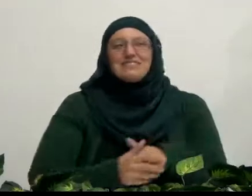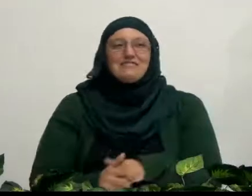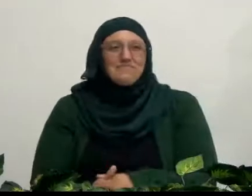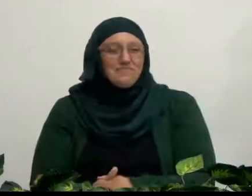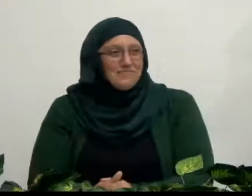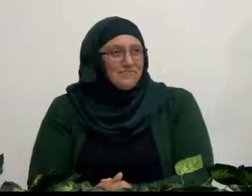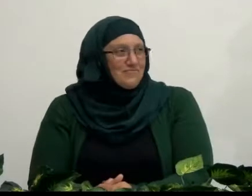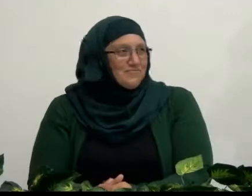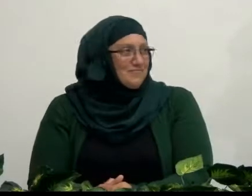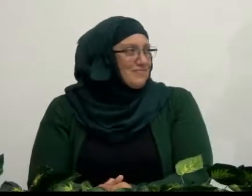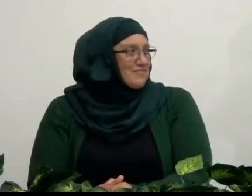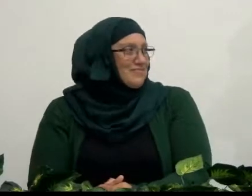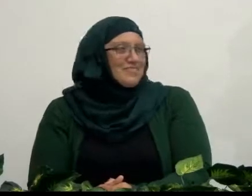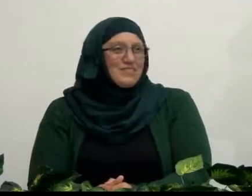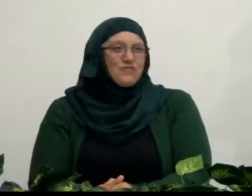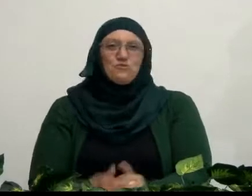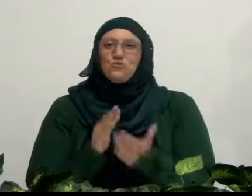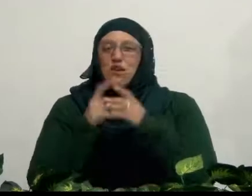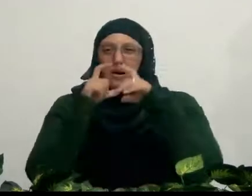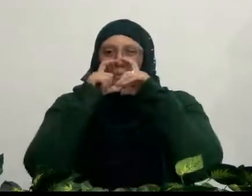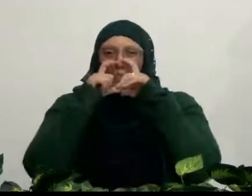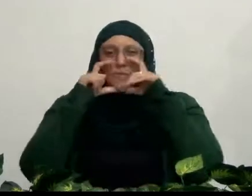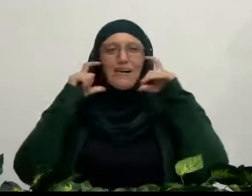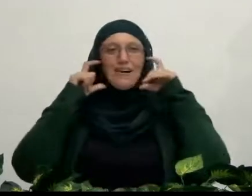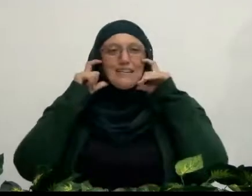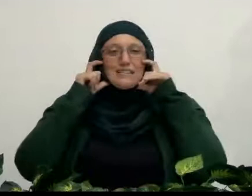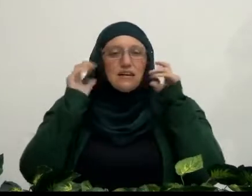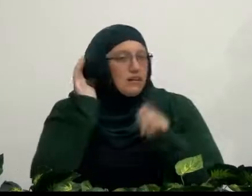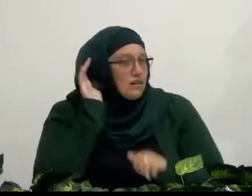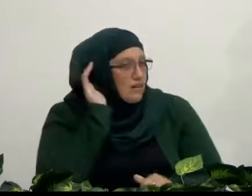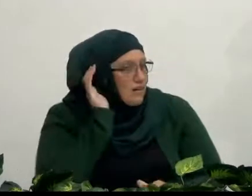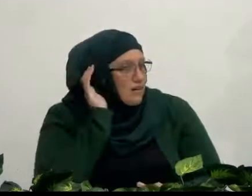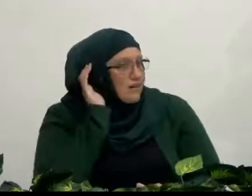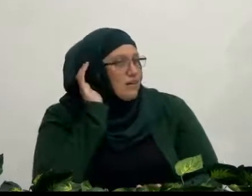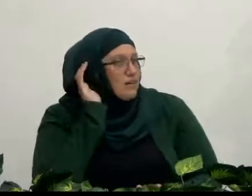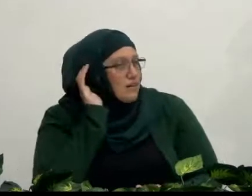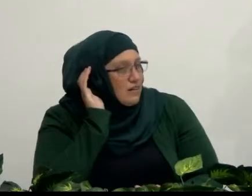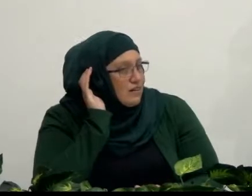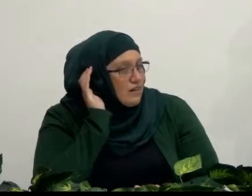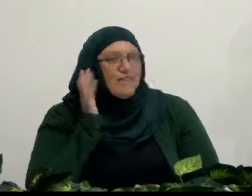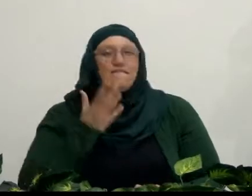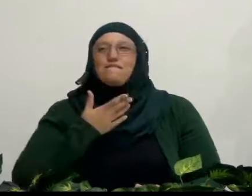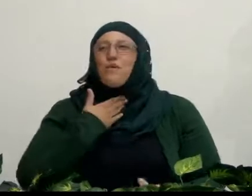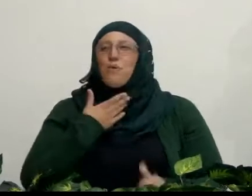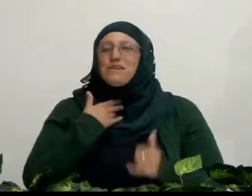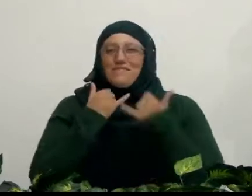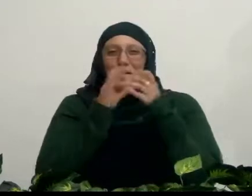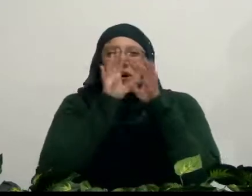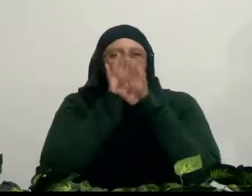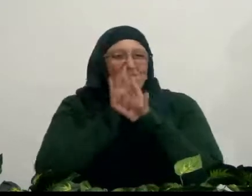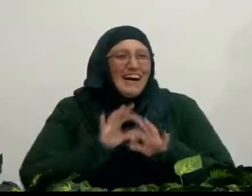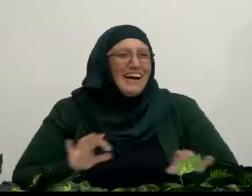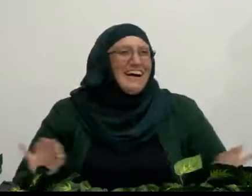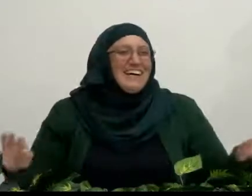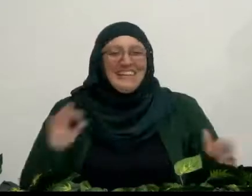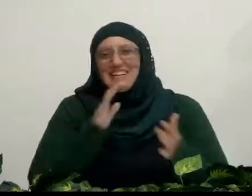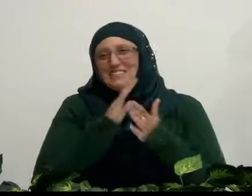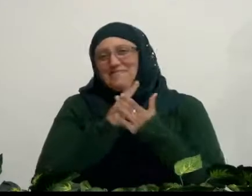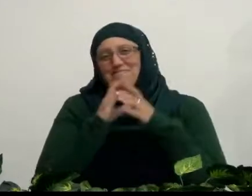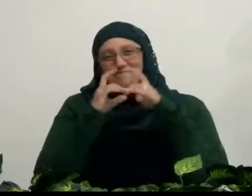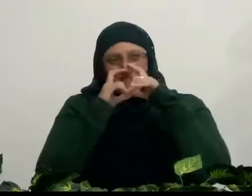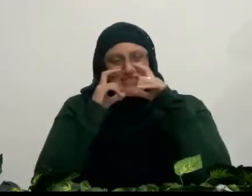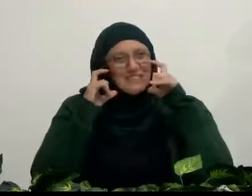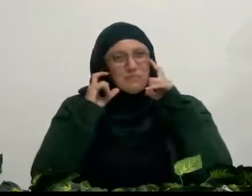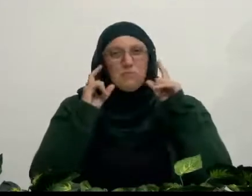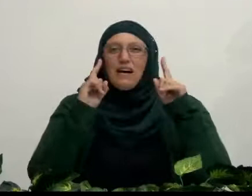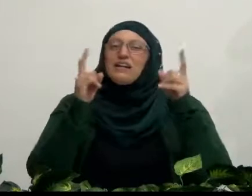Muhammadin wa ala Muhammadin. It must be the masks that everybody's wearing, that all your voices are so muted. But